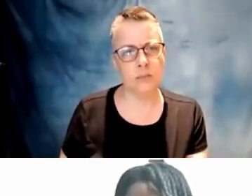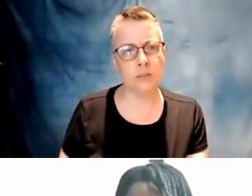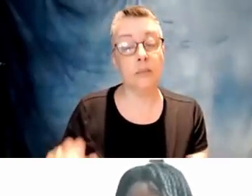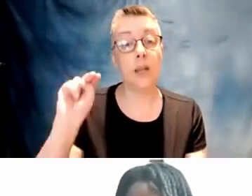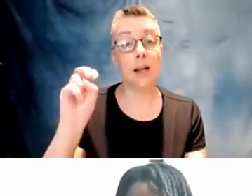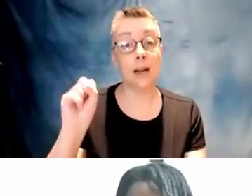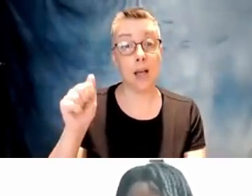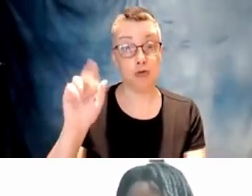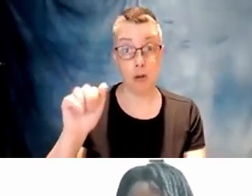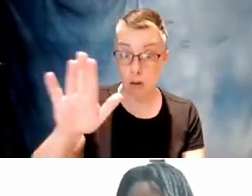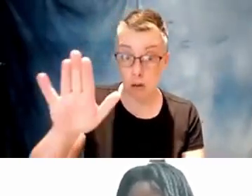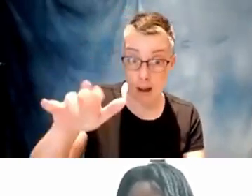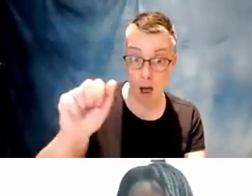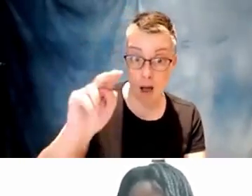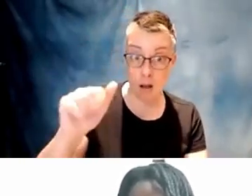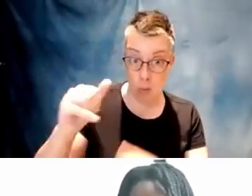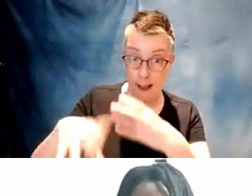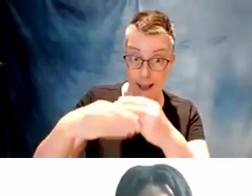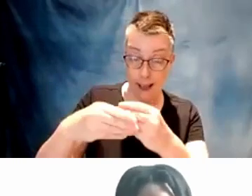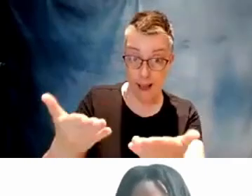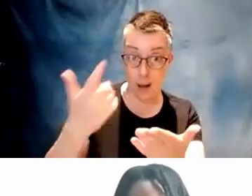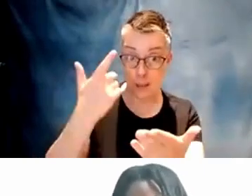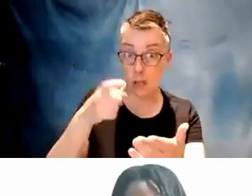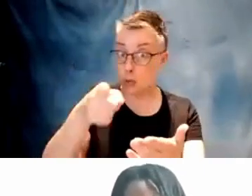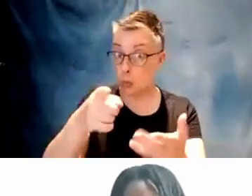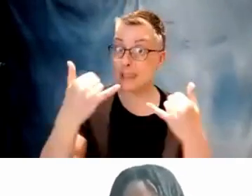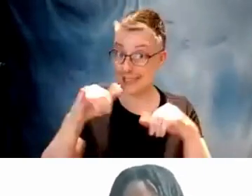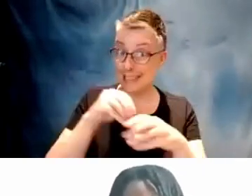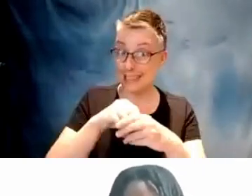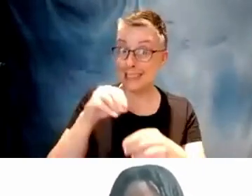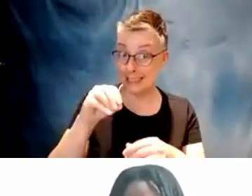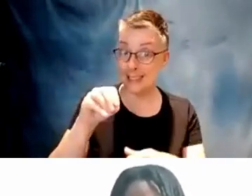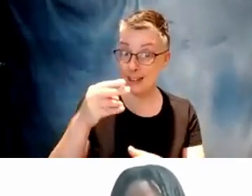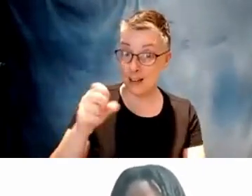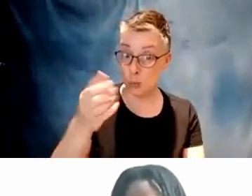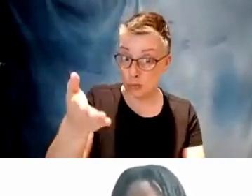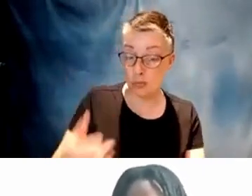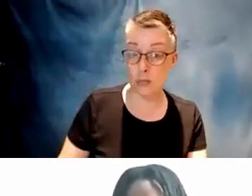Anna, is there anything that you would like to add, considering that you're still an EL student?